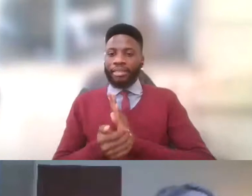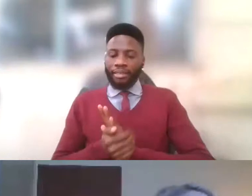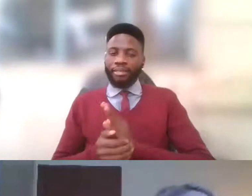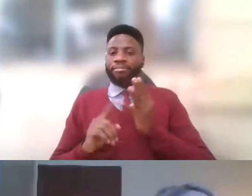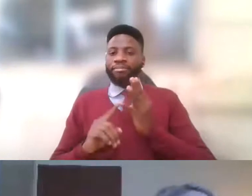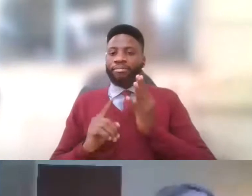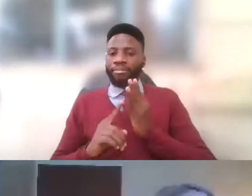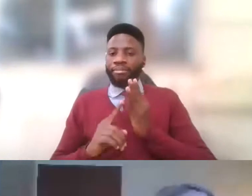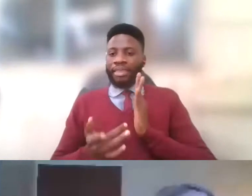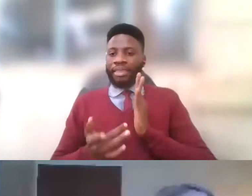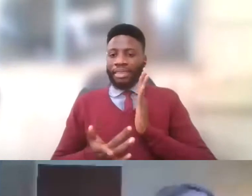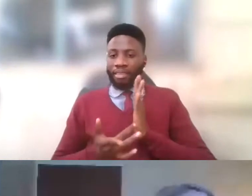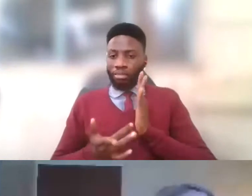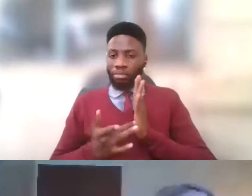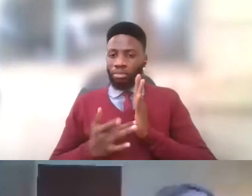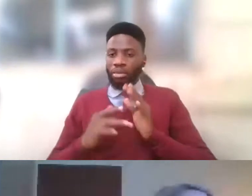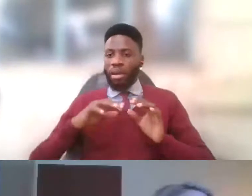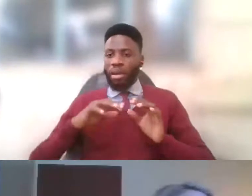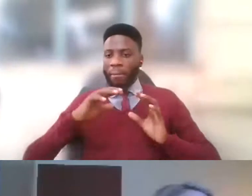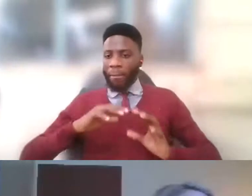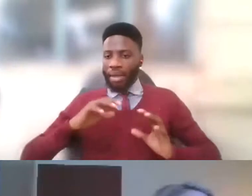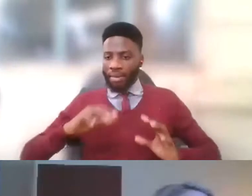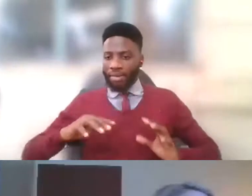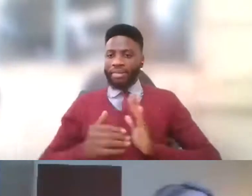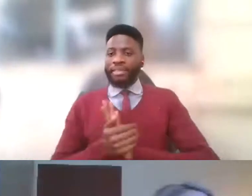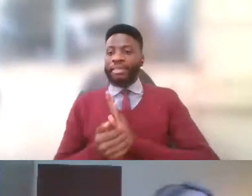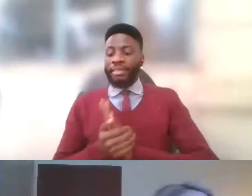artificial intelligence, machine learning,